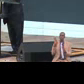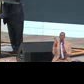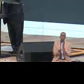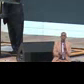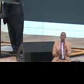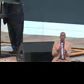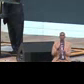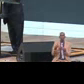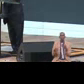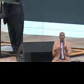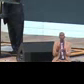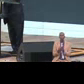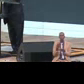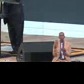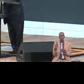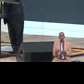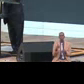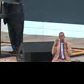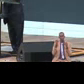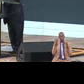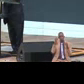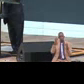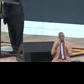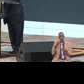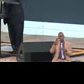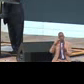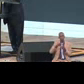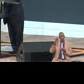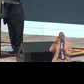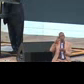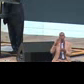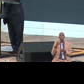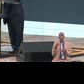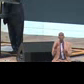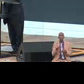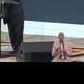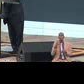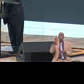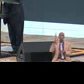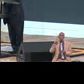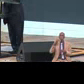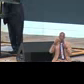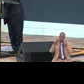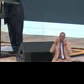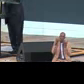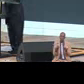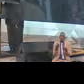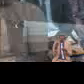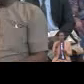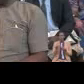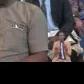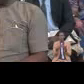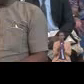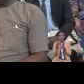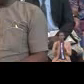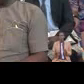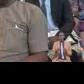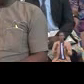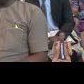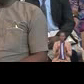of them openly. He will disgrace the devil openly in your